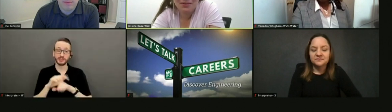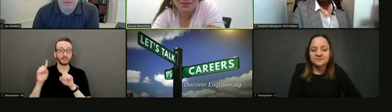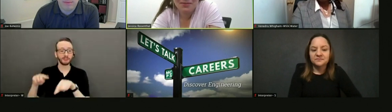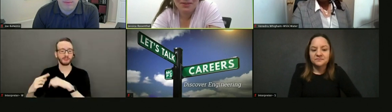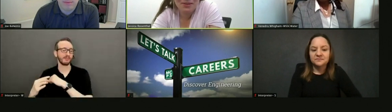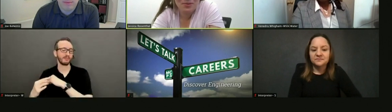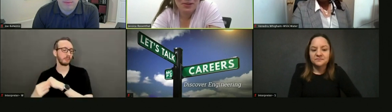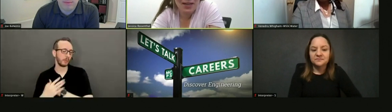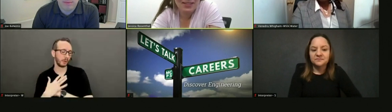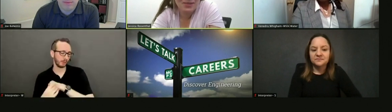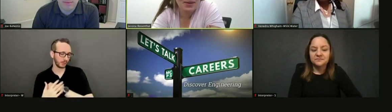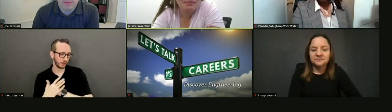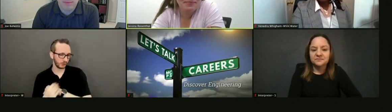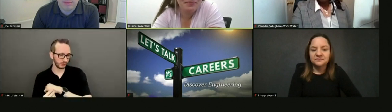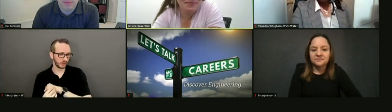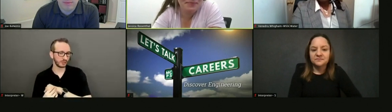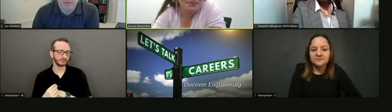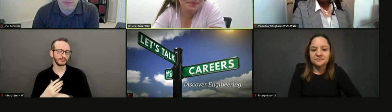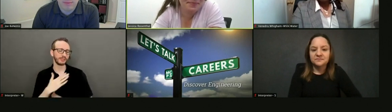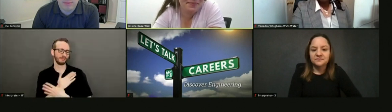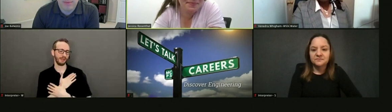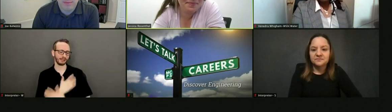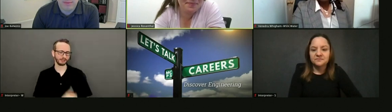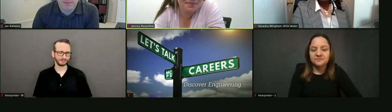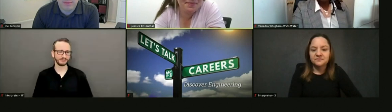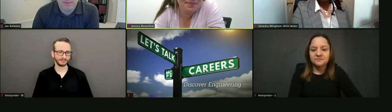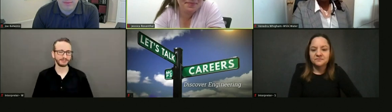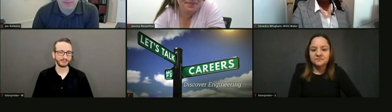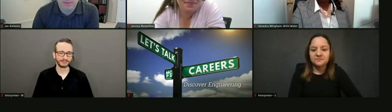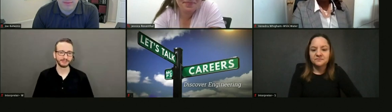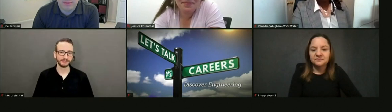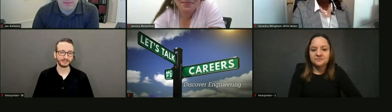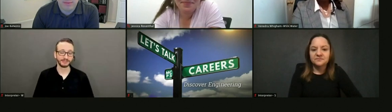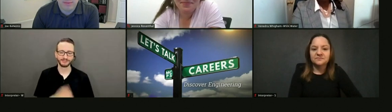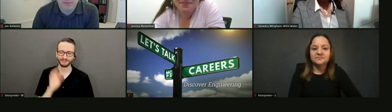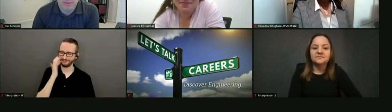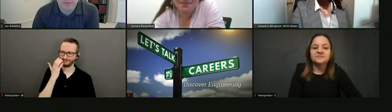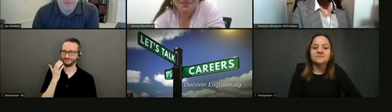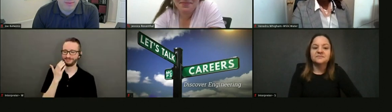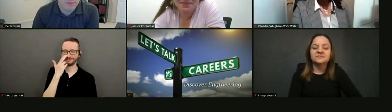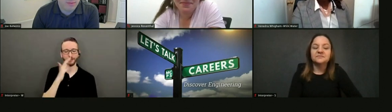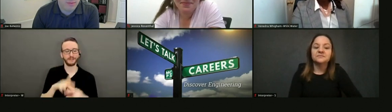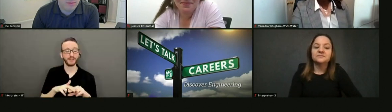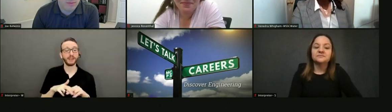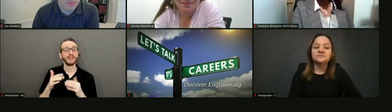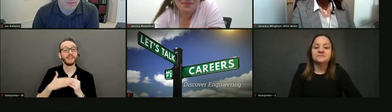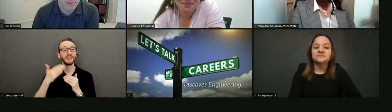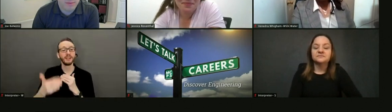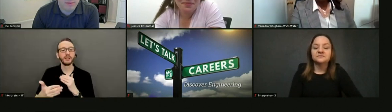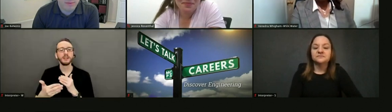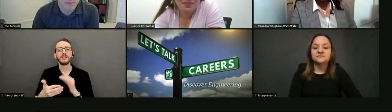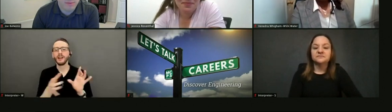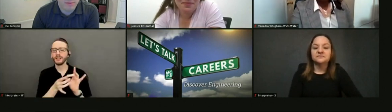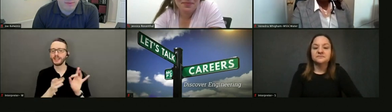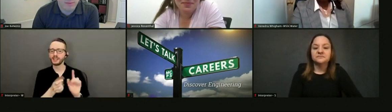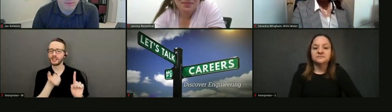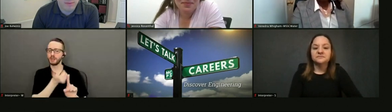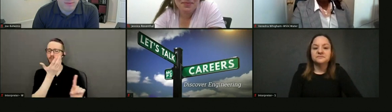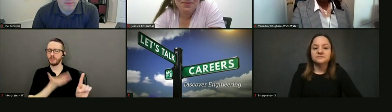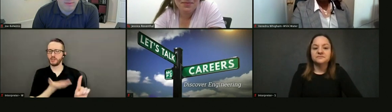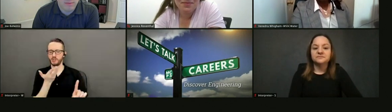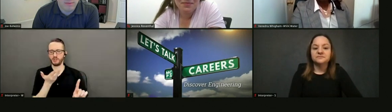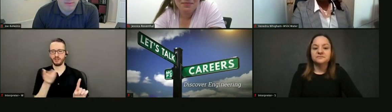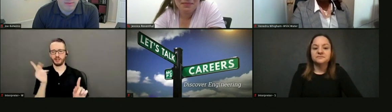and relax a bit. Sounds like fun. So next question, tell us something about yourself that people